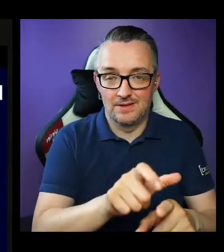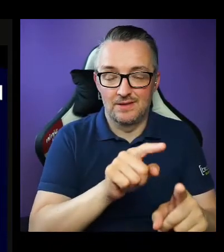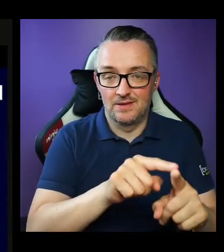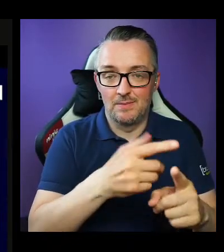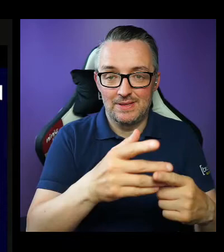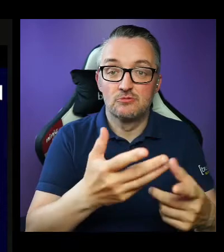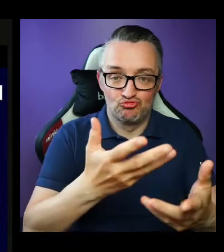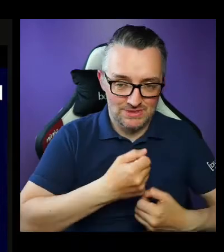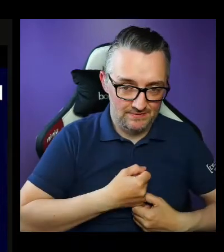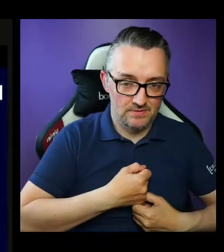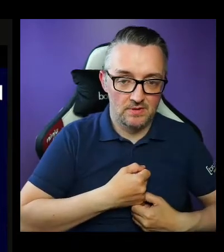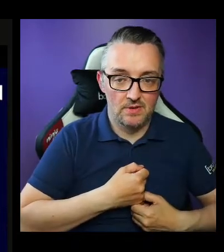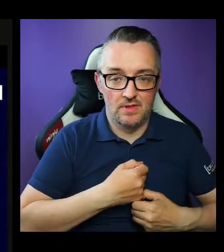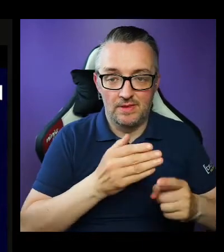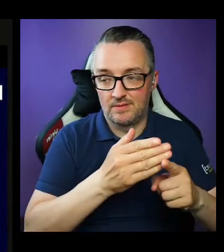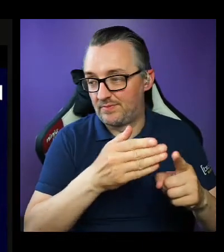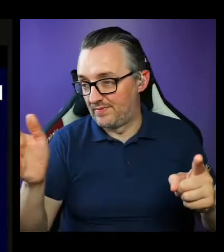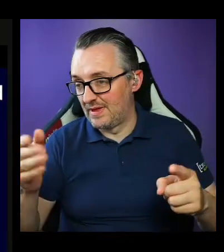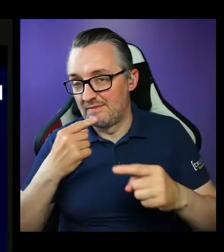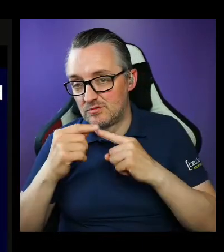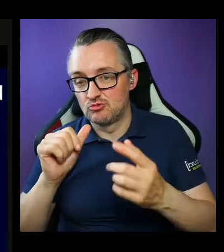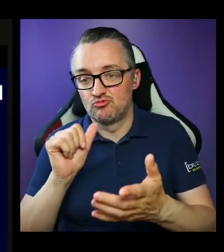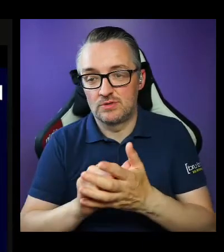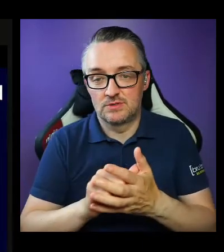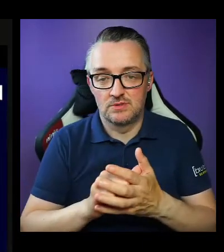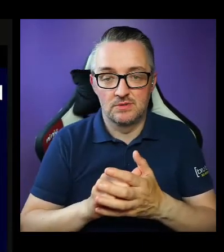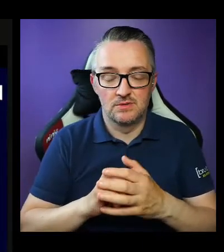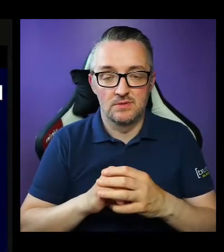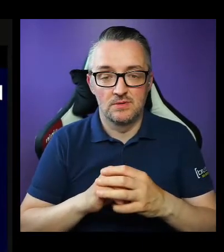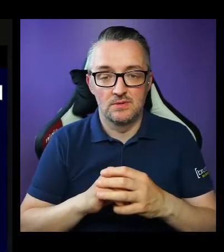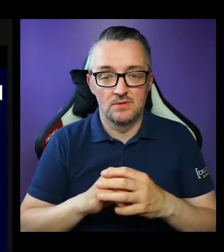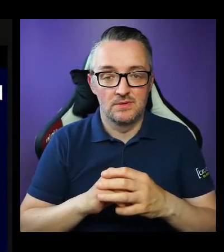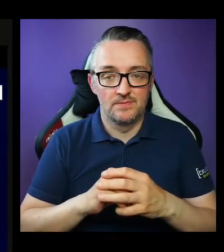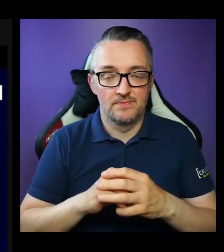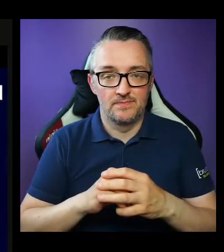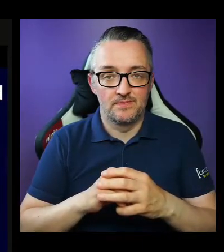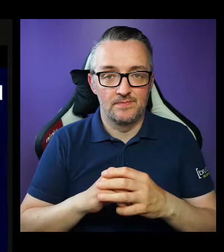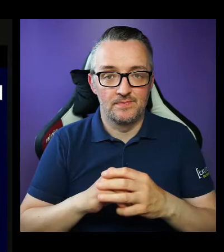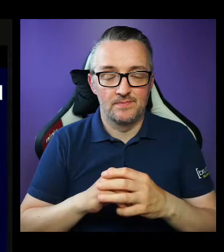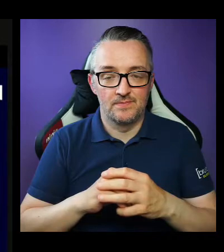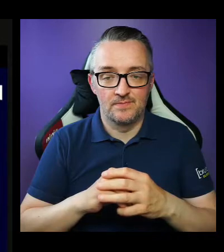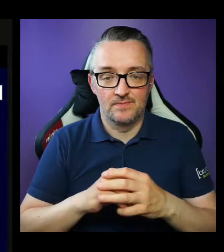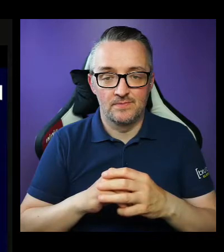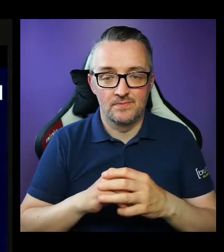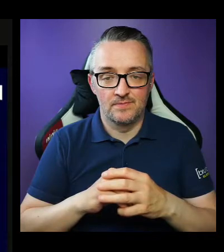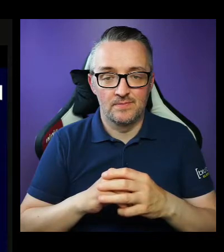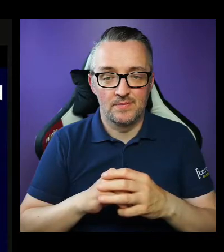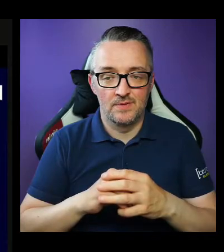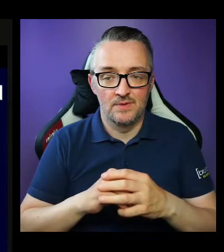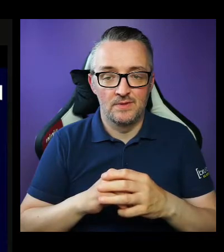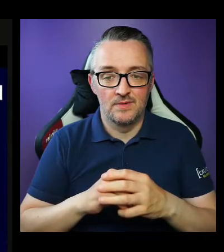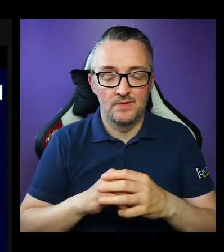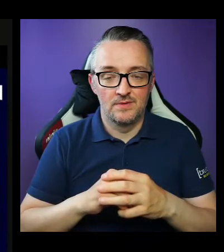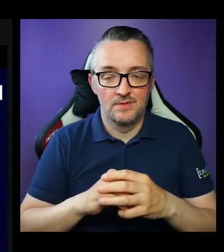was received, and the rest of the information is correct. No gotcha there. So the right information